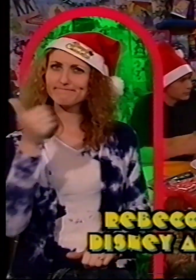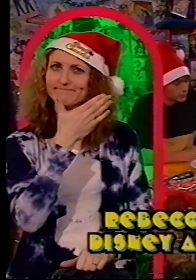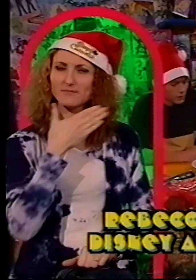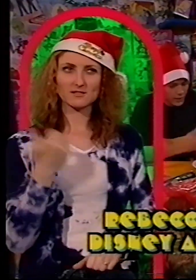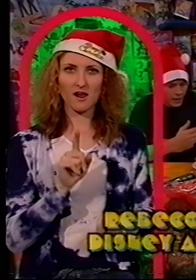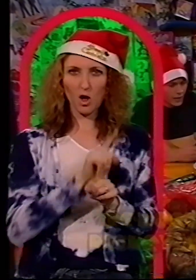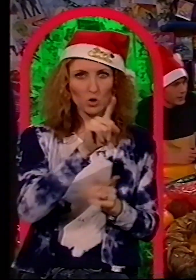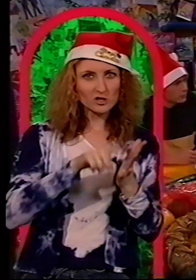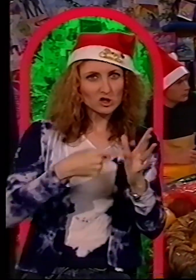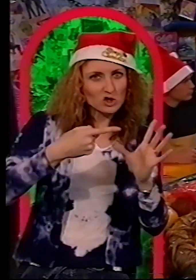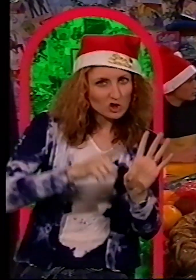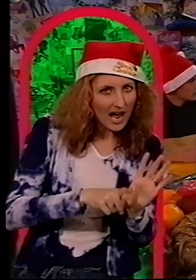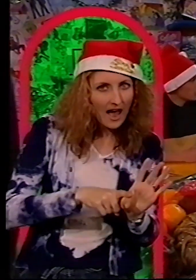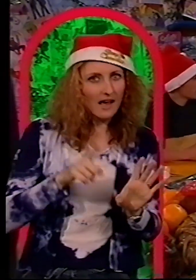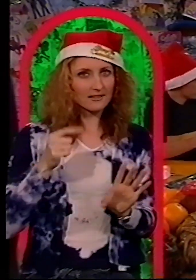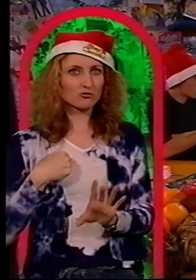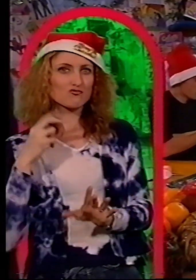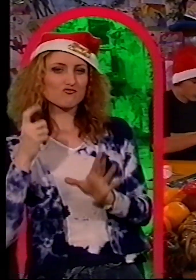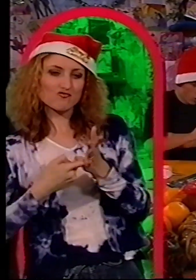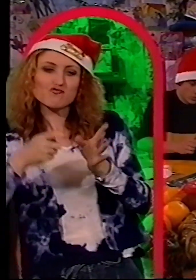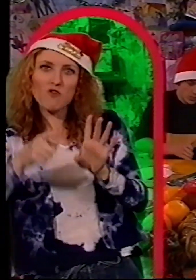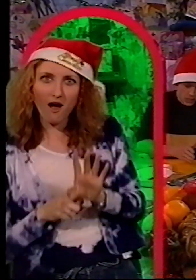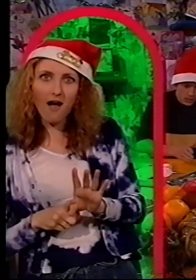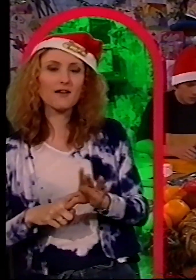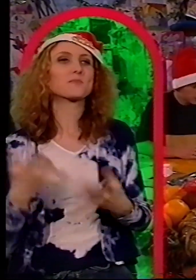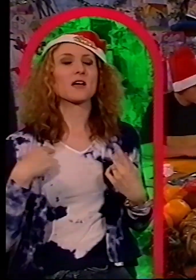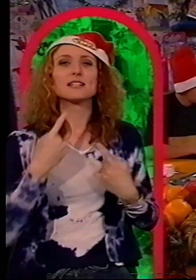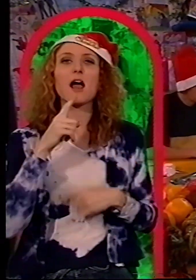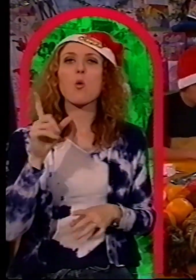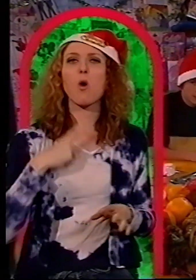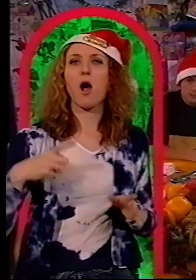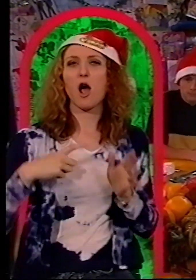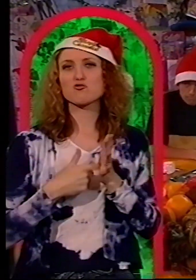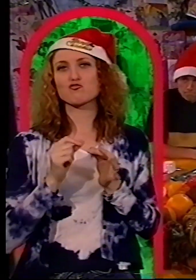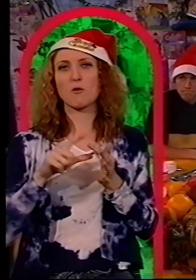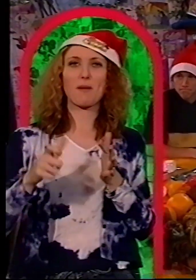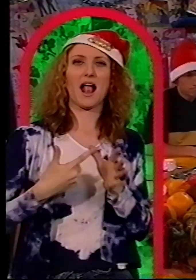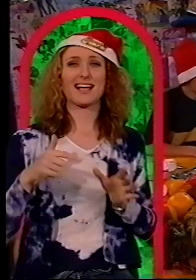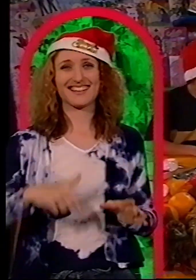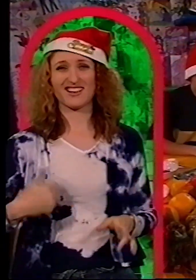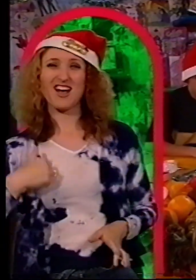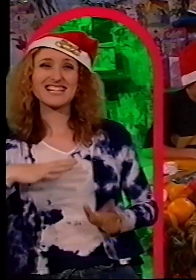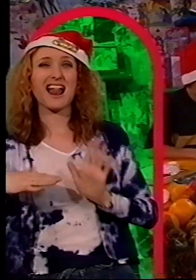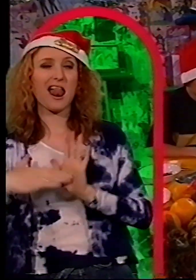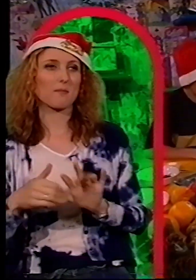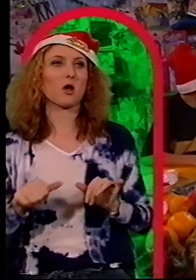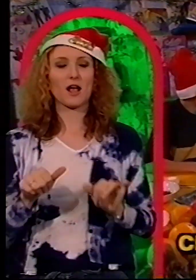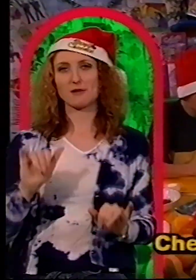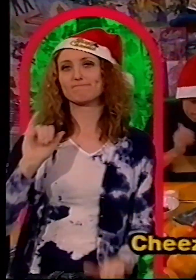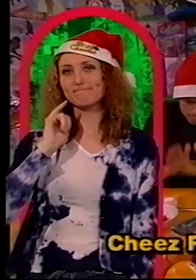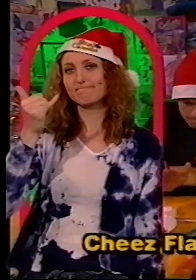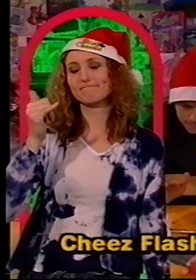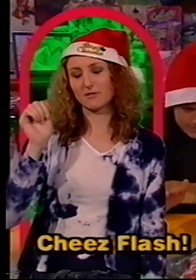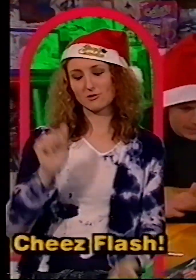right. Jay. Okay. You're right. All right. You better inform Rebecca why she's here. We need help. Okay. Well, you've called the right person. All